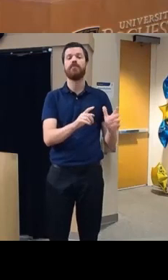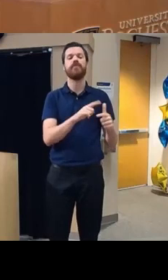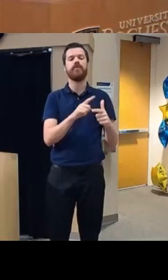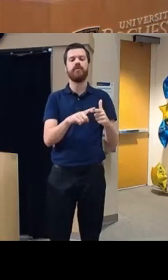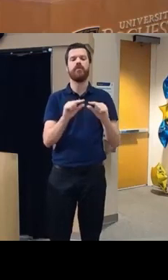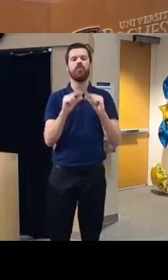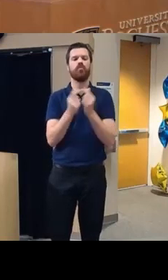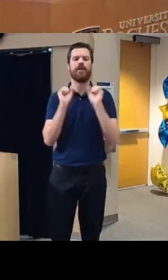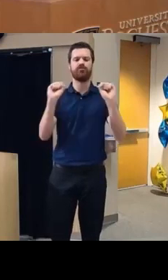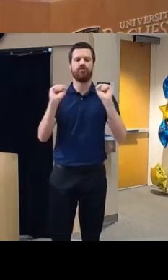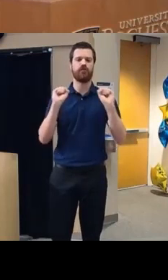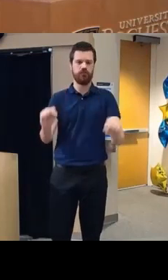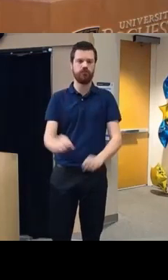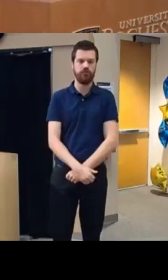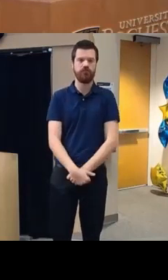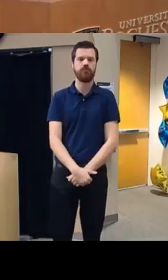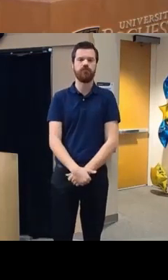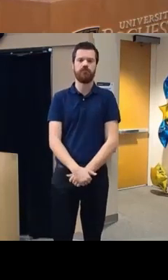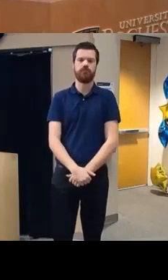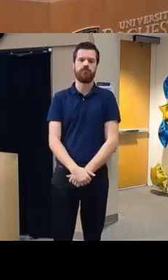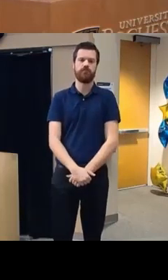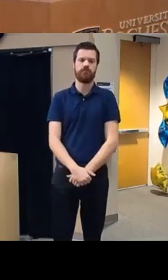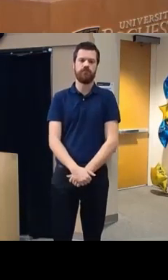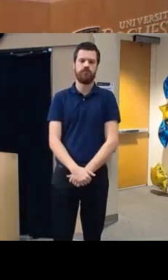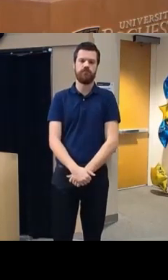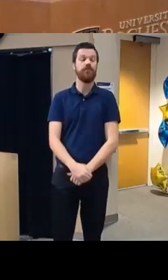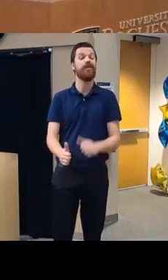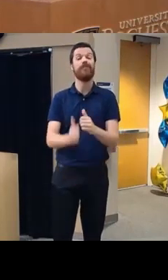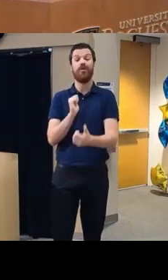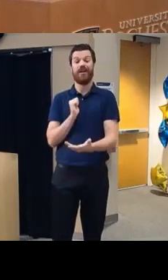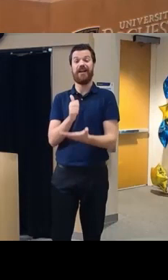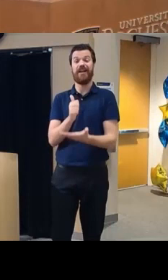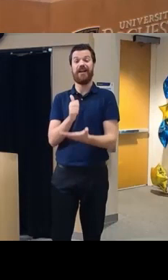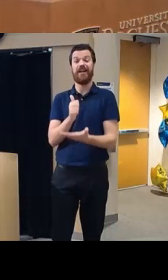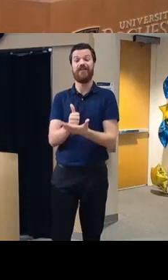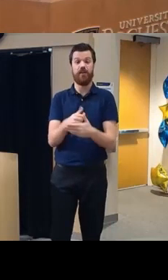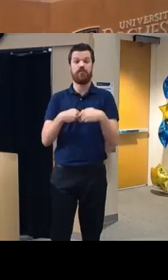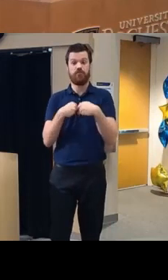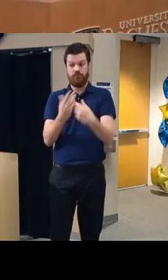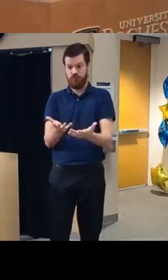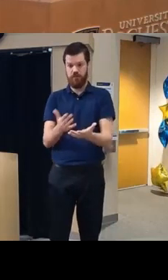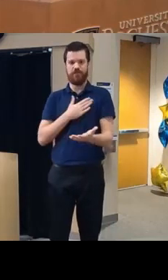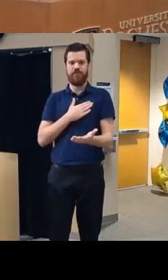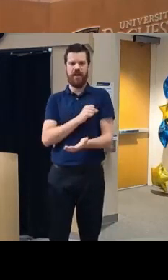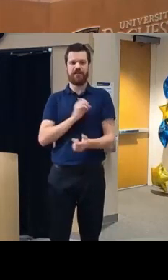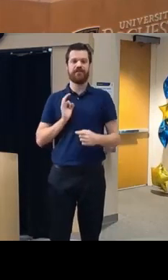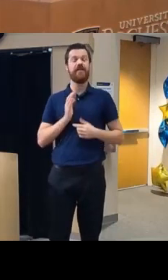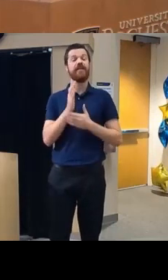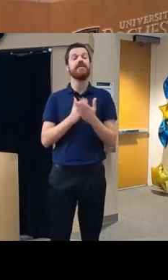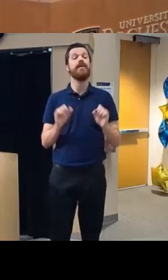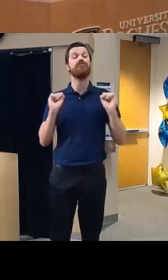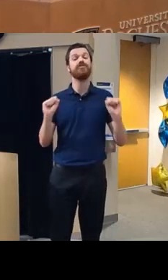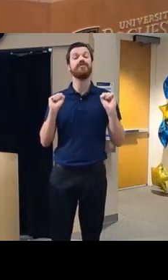group exercise. Most of the intervention was delivered by my staff. Some of the exercise